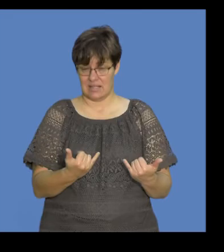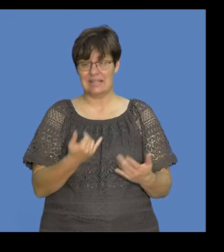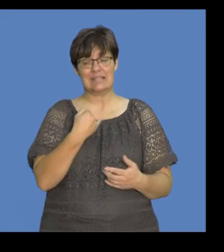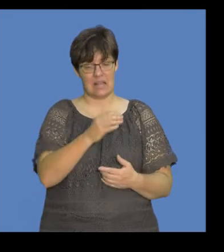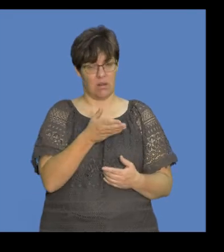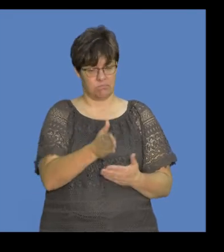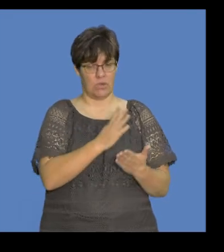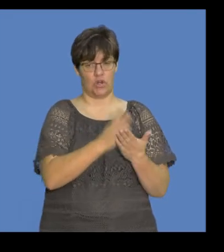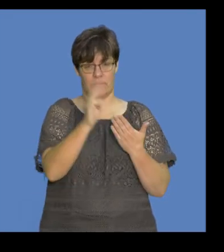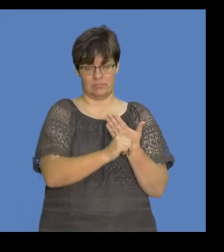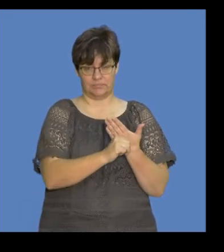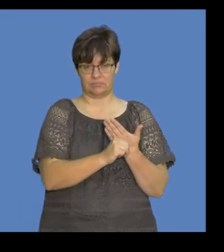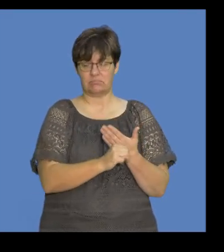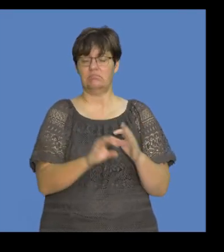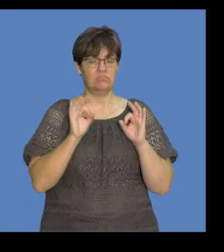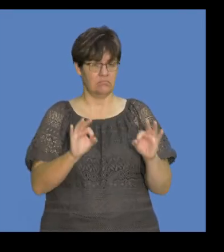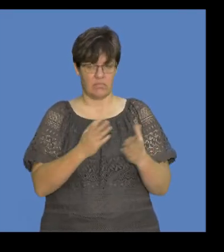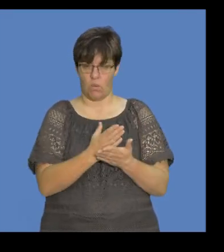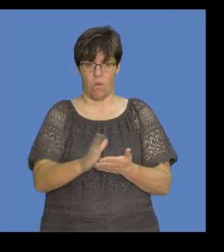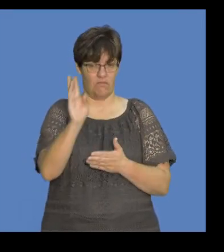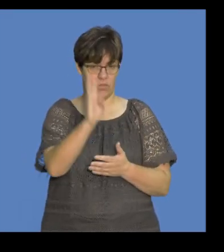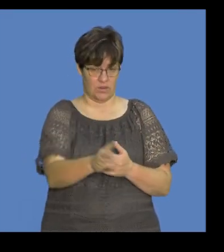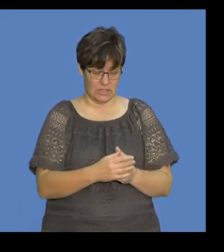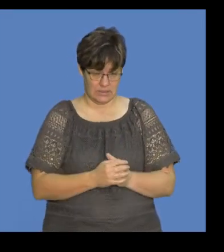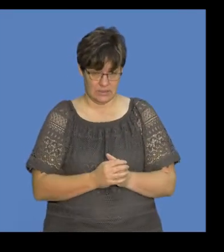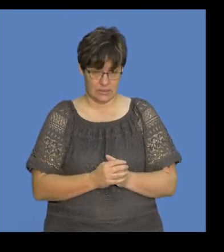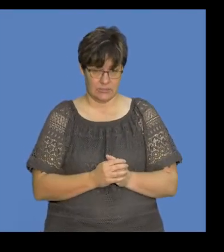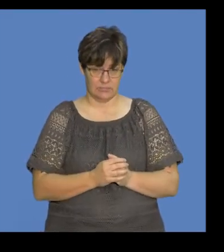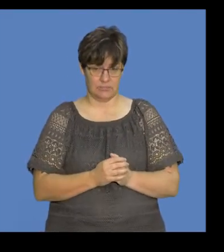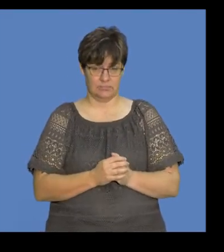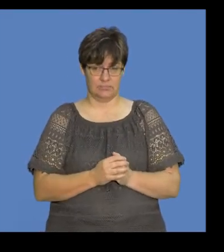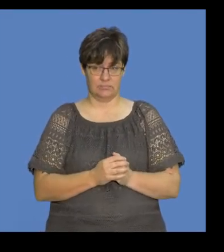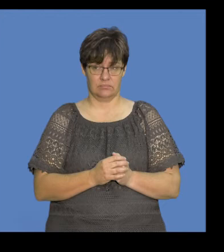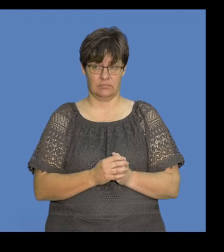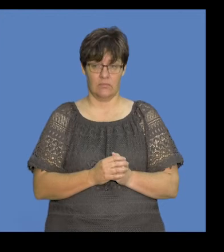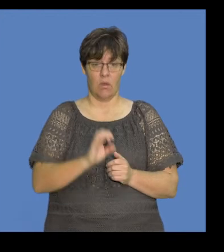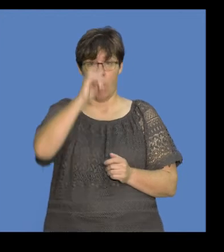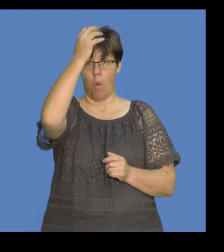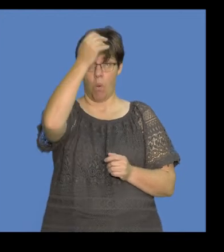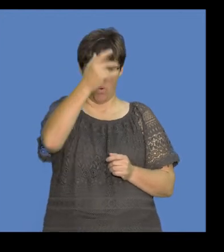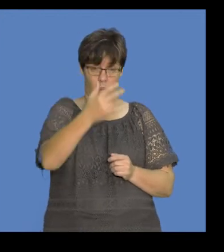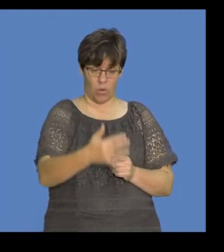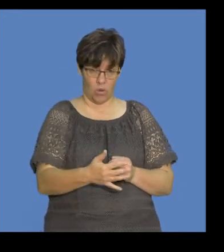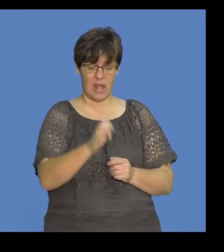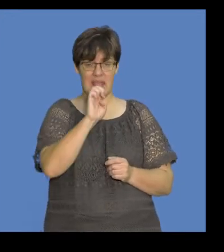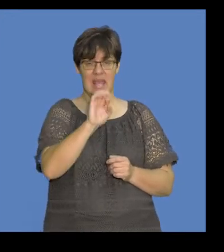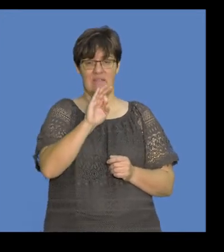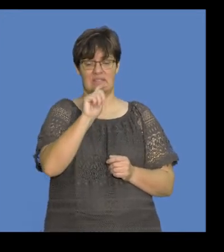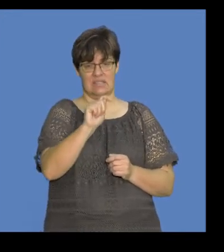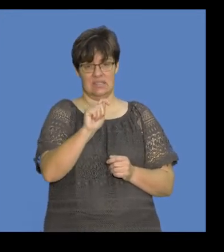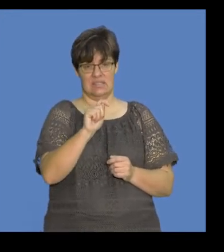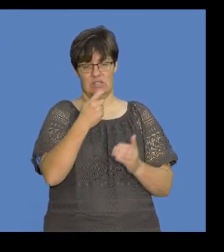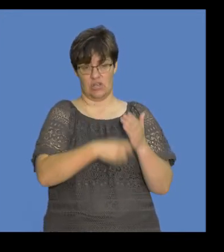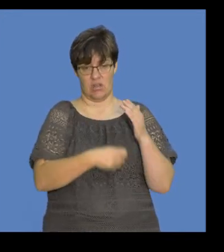in the curriculum, but definitely on its way out. Okay? And all of these charges, you have EFT charges, so that's